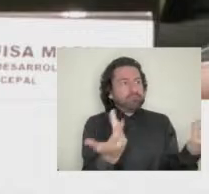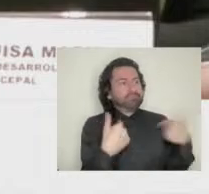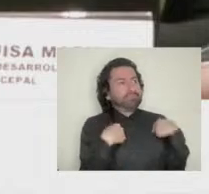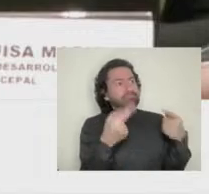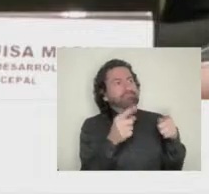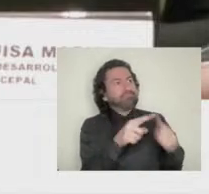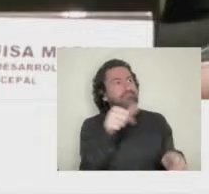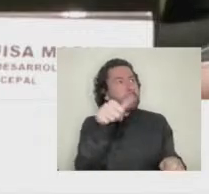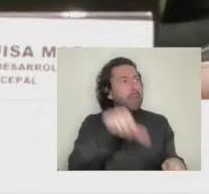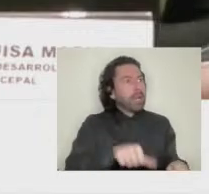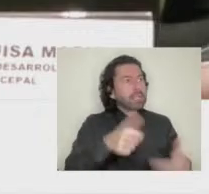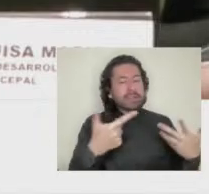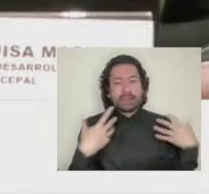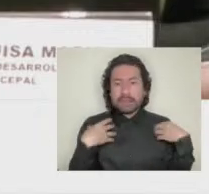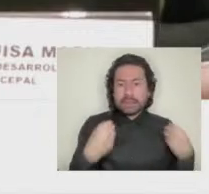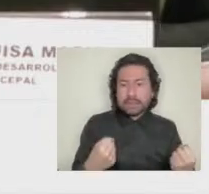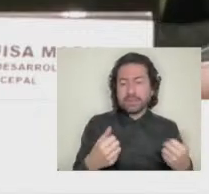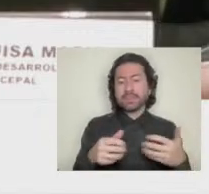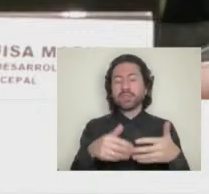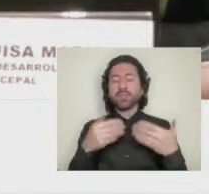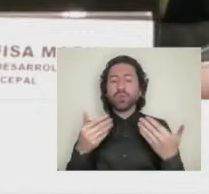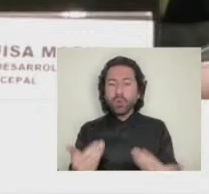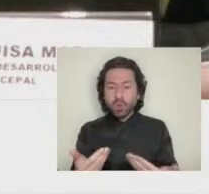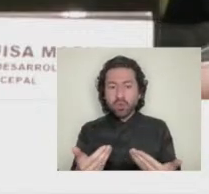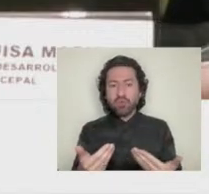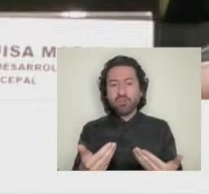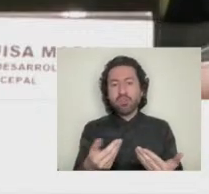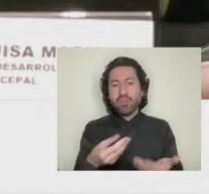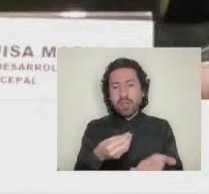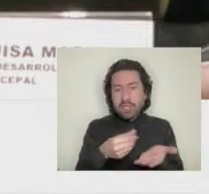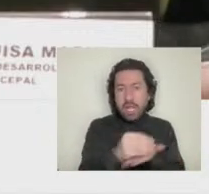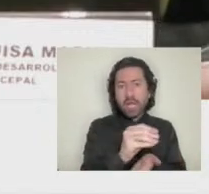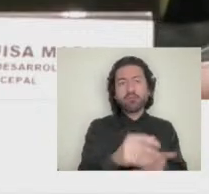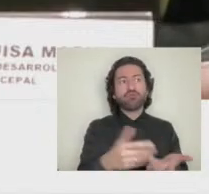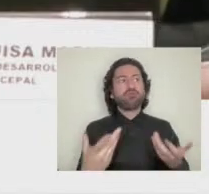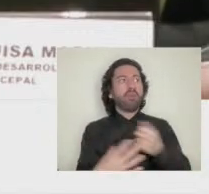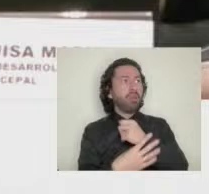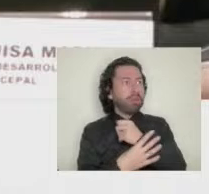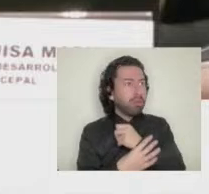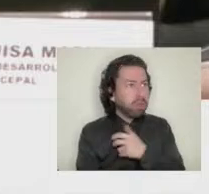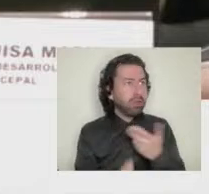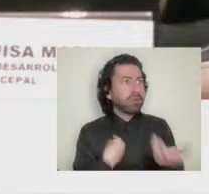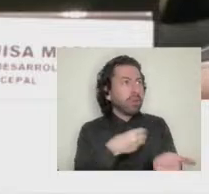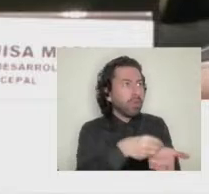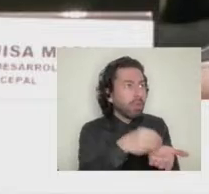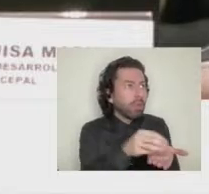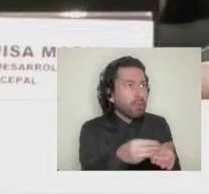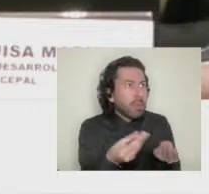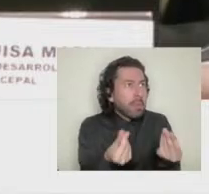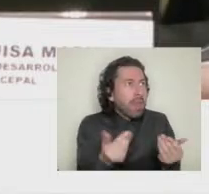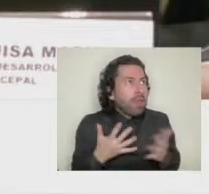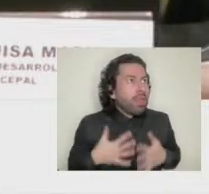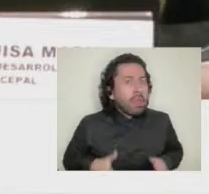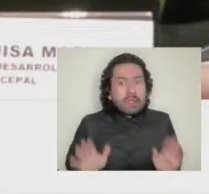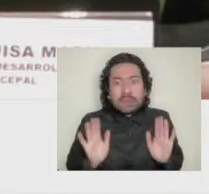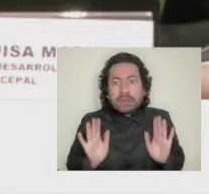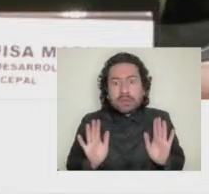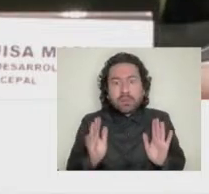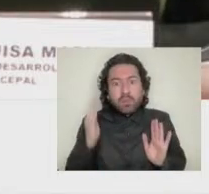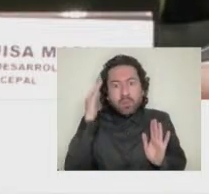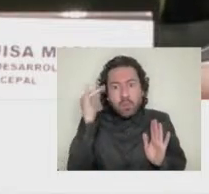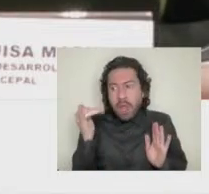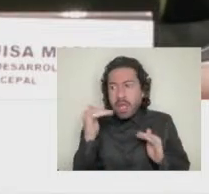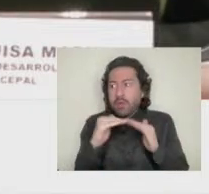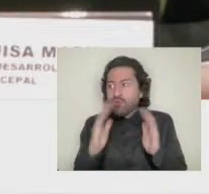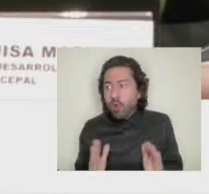and hurdles related to health. It also results in catastrophic impoverishing expenses.